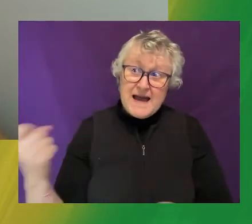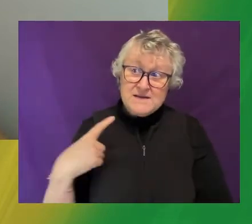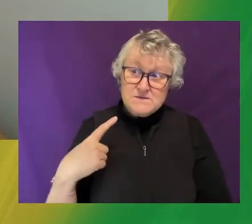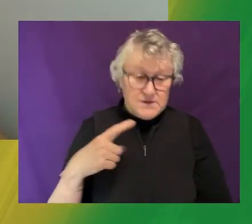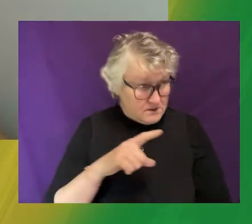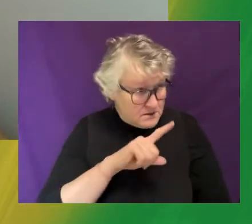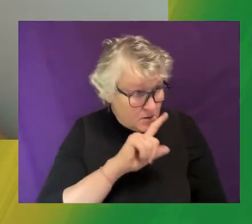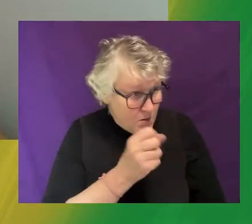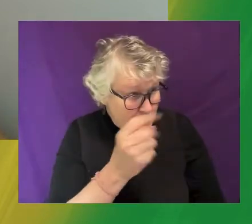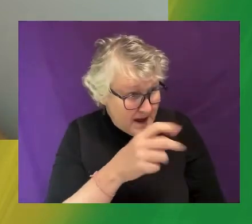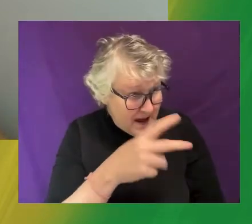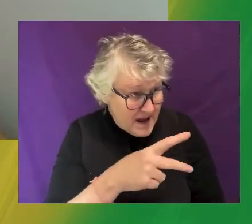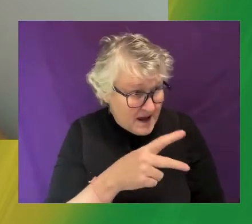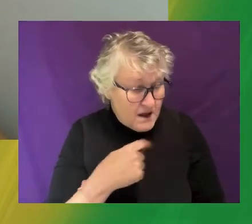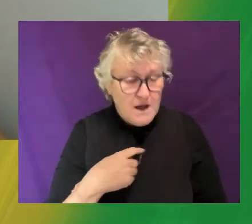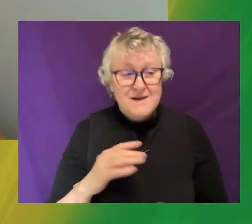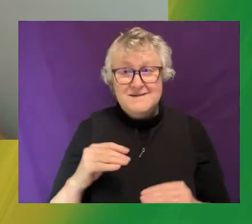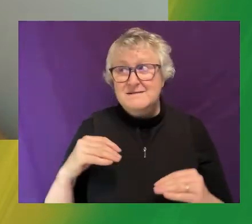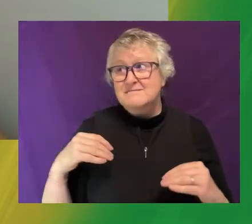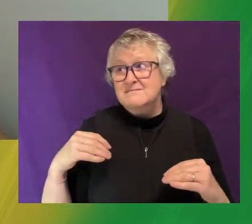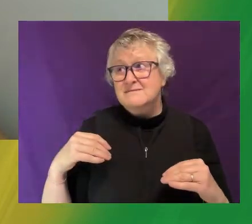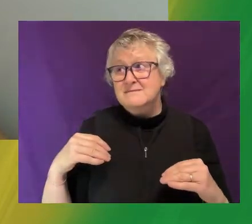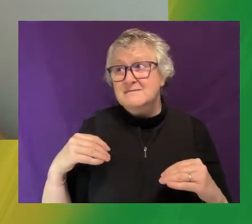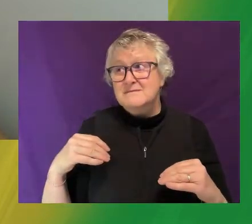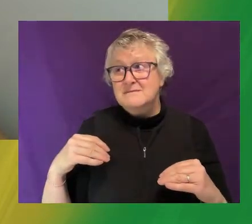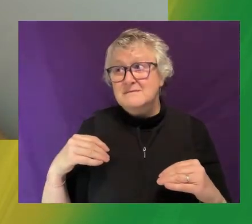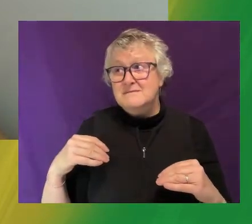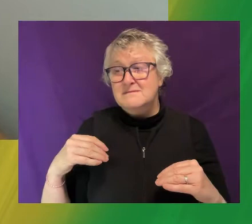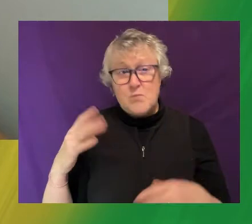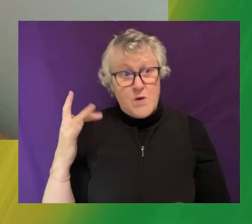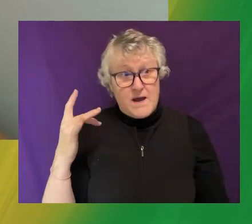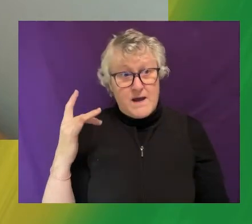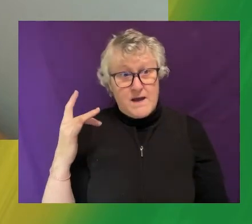pain away because I'm disconnected.